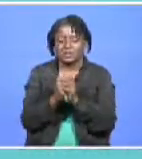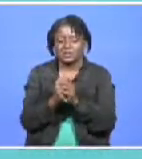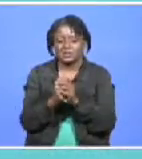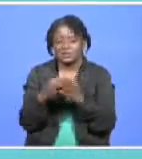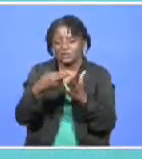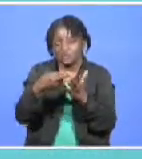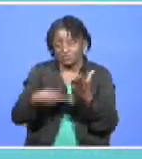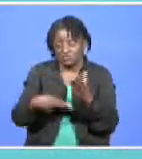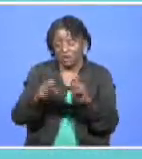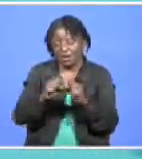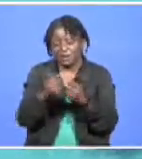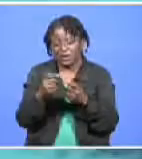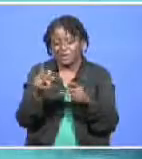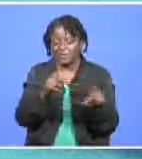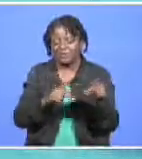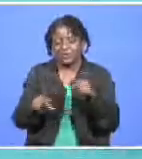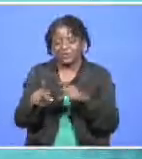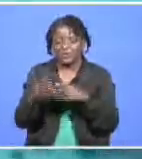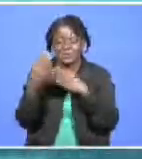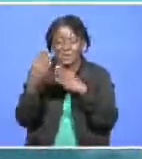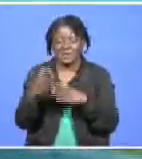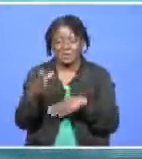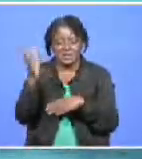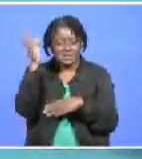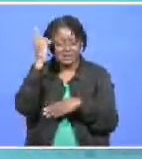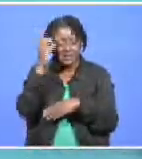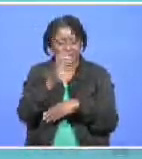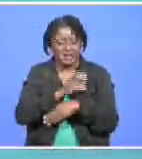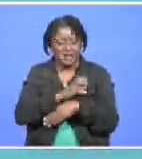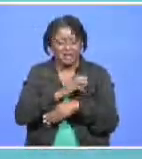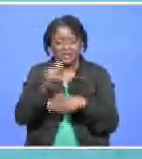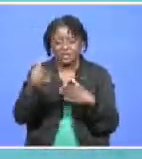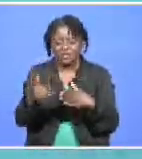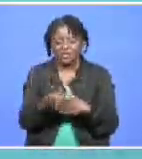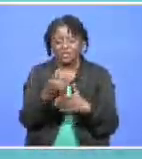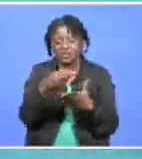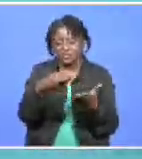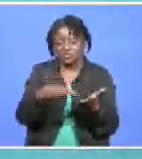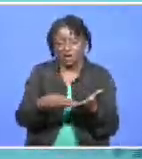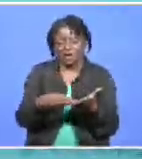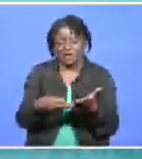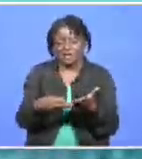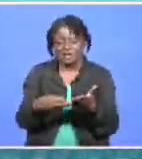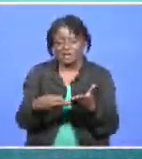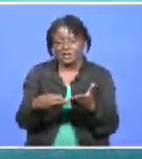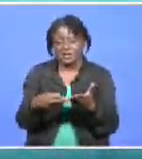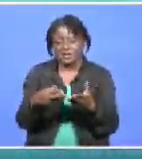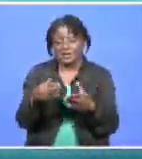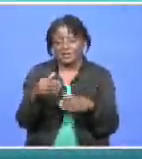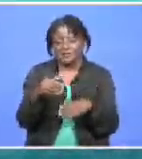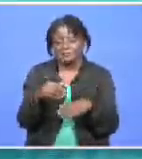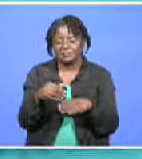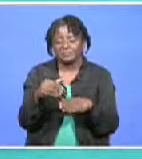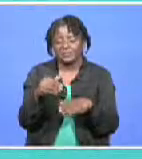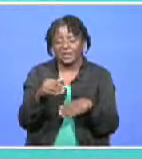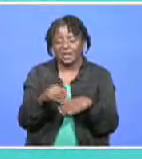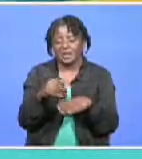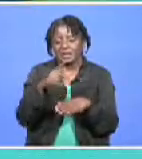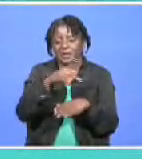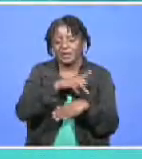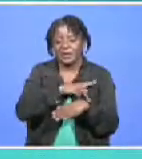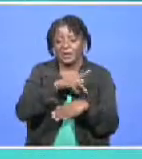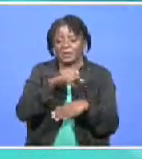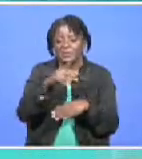Devontae Carey as he would set a new national record in the 100-meter backstroke, competing for McHenry University, the only D2 school competing at the D1